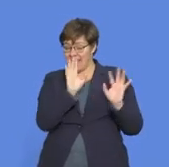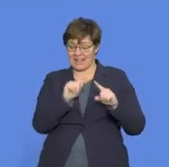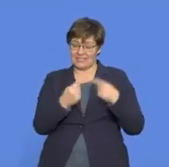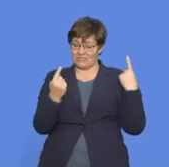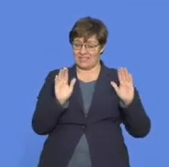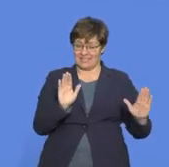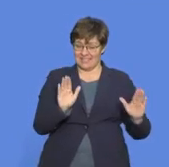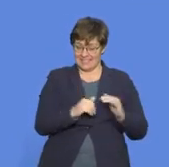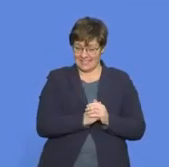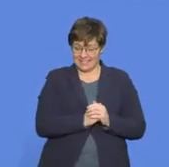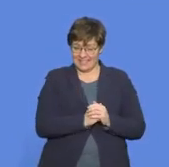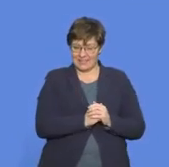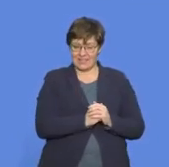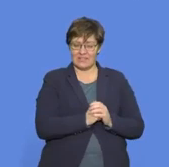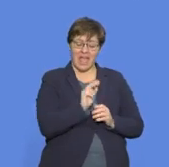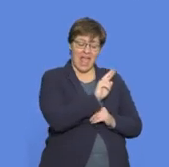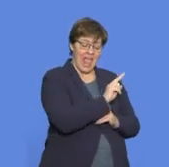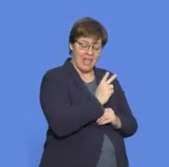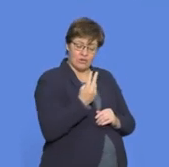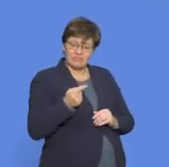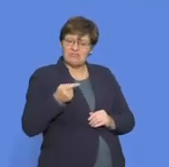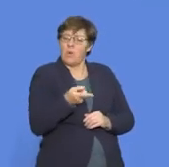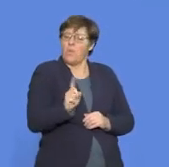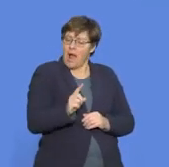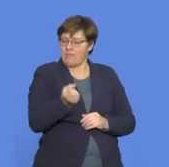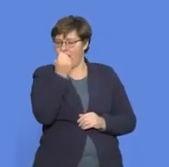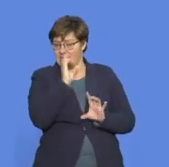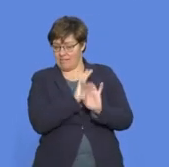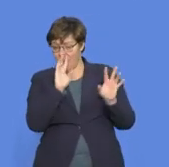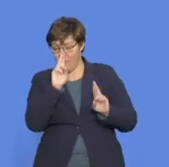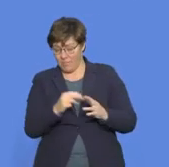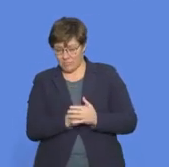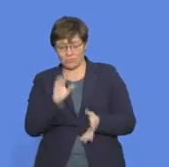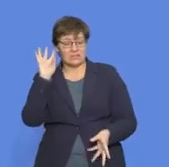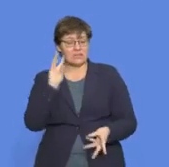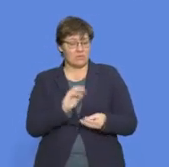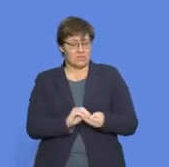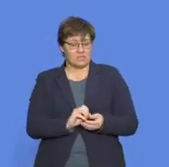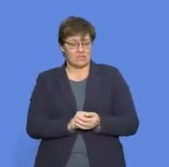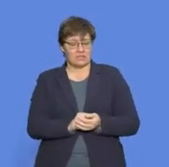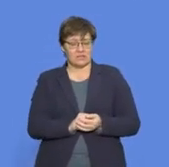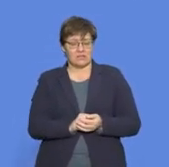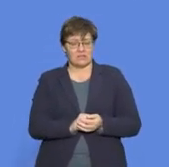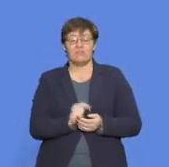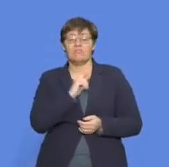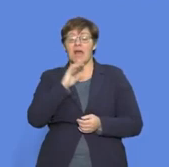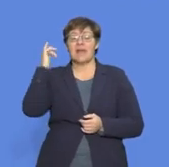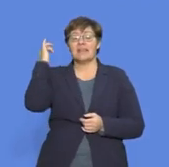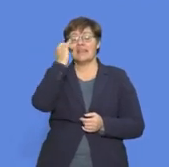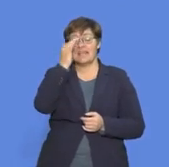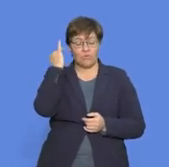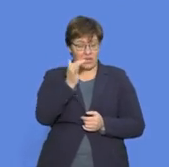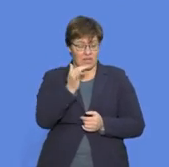and you understand what evolution is. And so just to summarize quickly, we want to say that the theory of evolution is